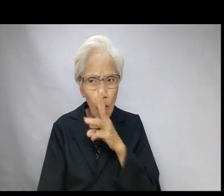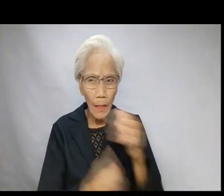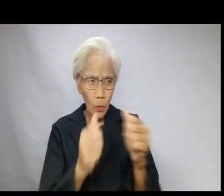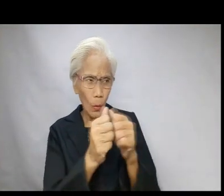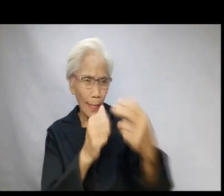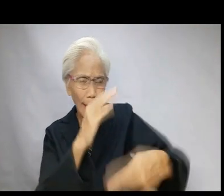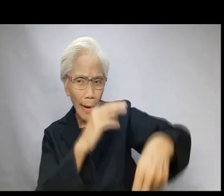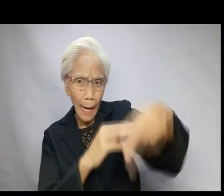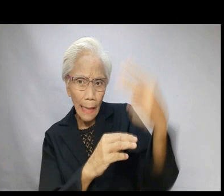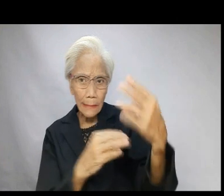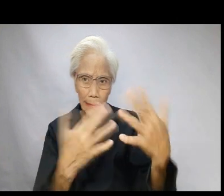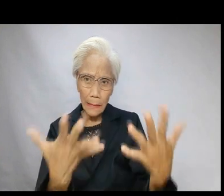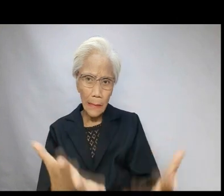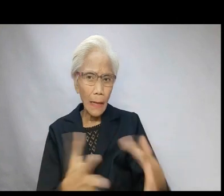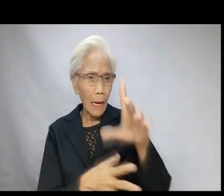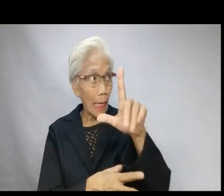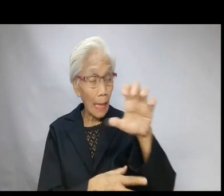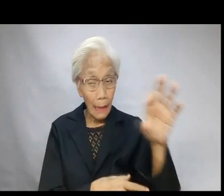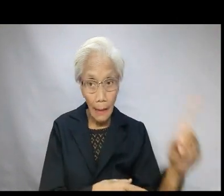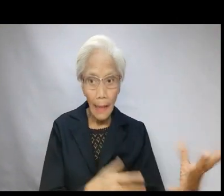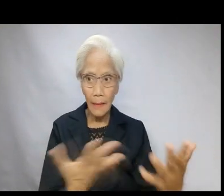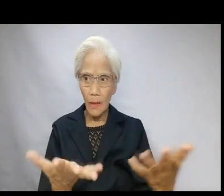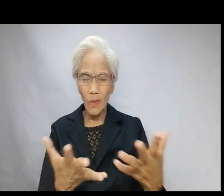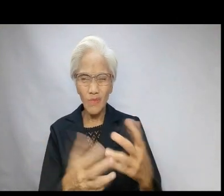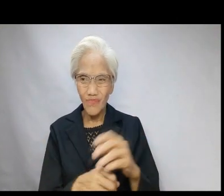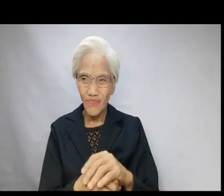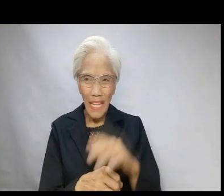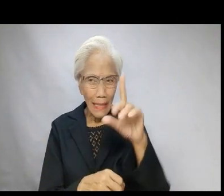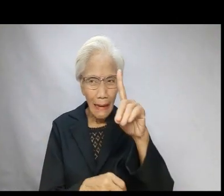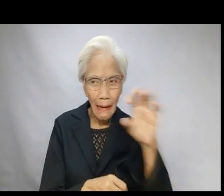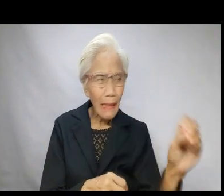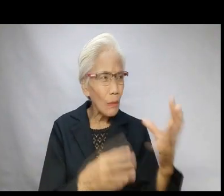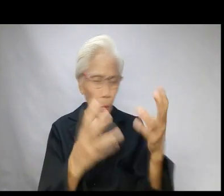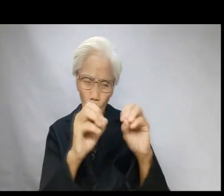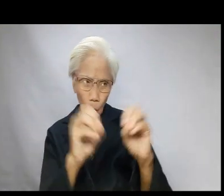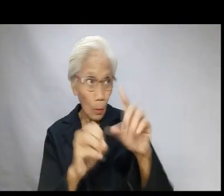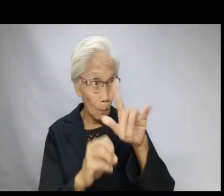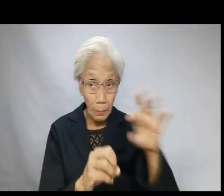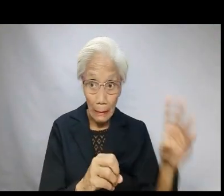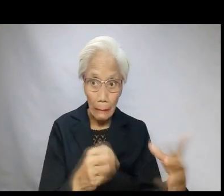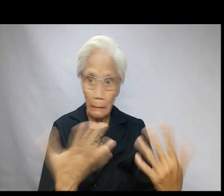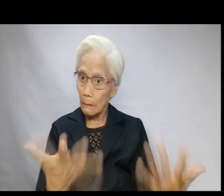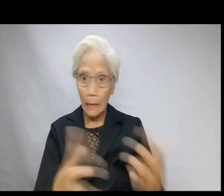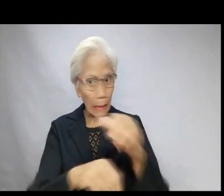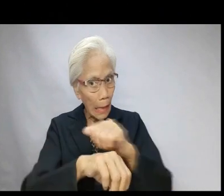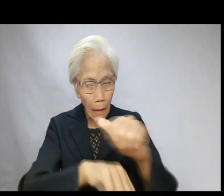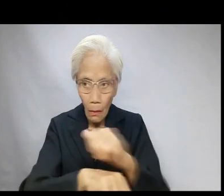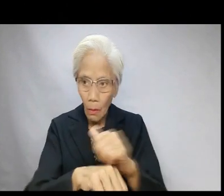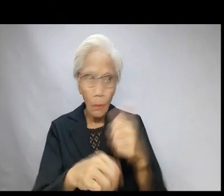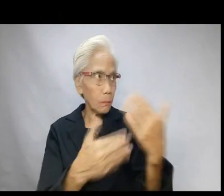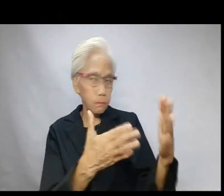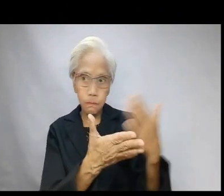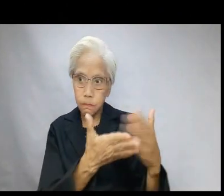drank water with high concentrations of lead at a spa. Lead or no lead, his heavy alcohol consumption